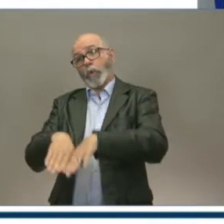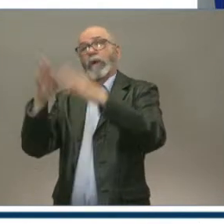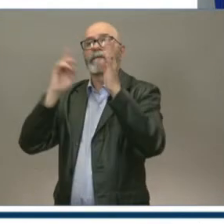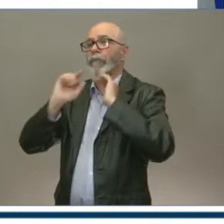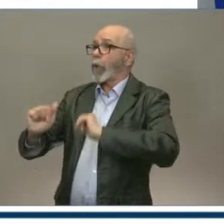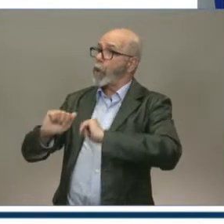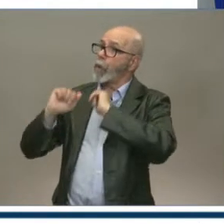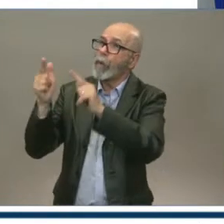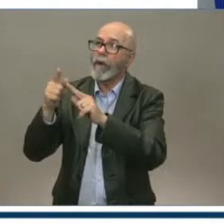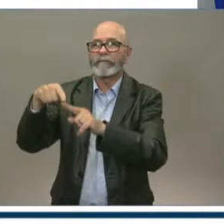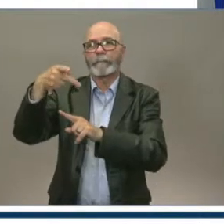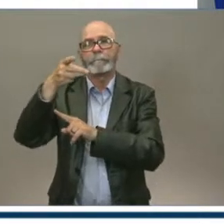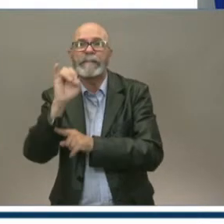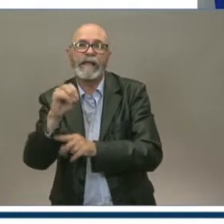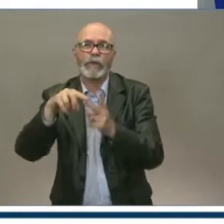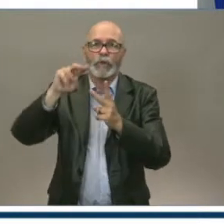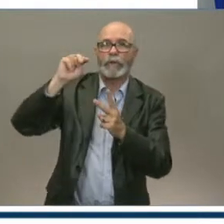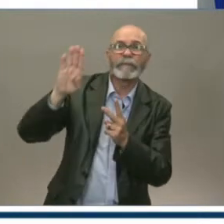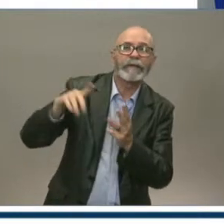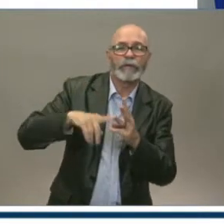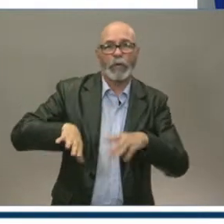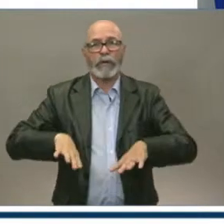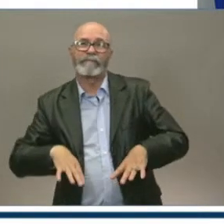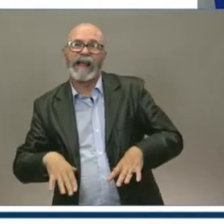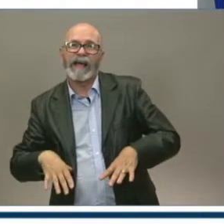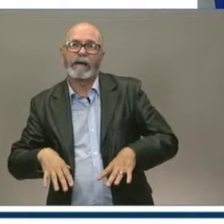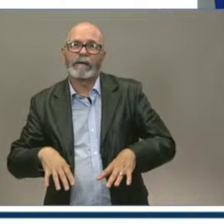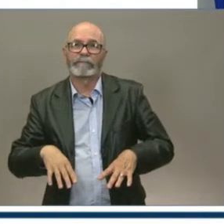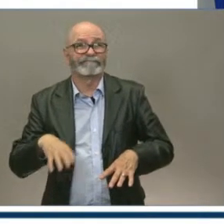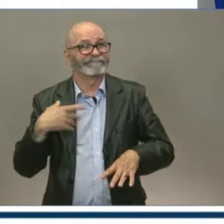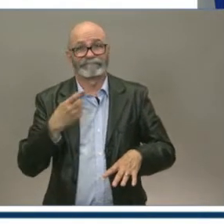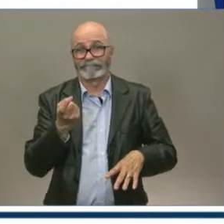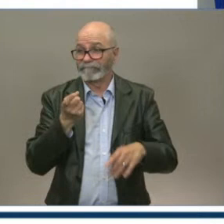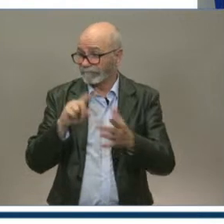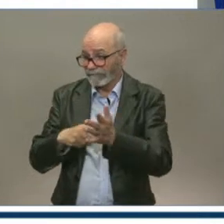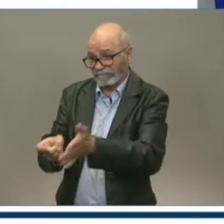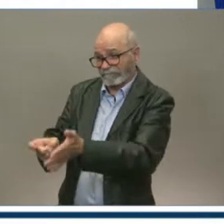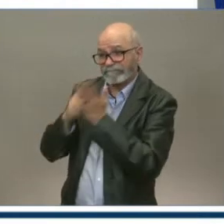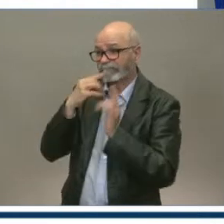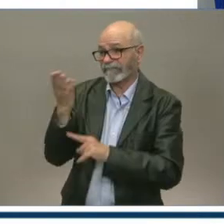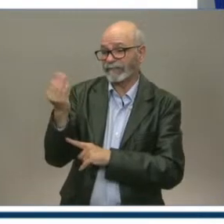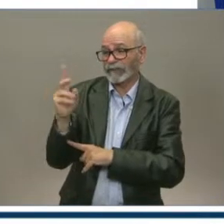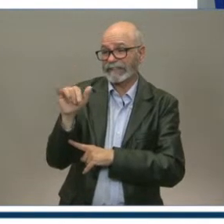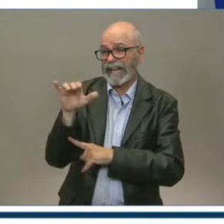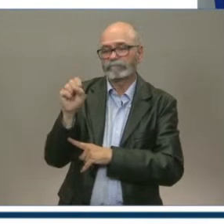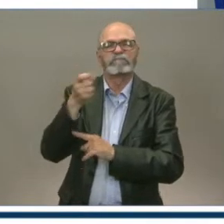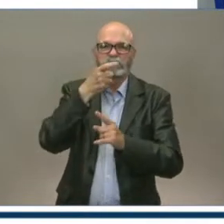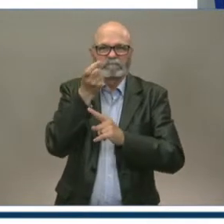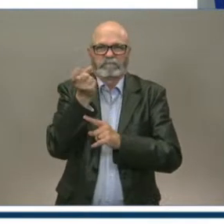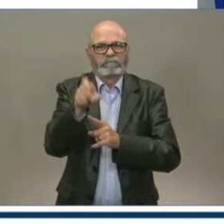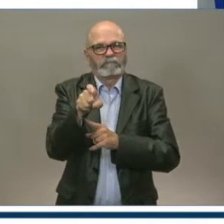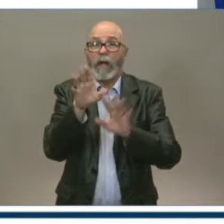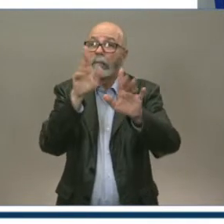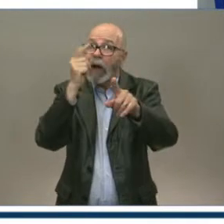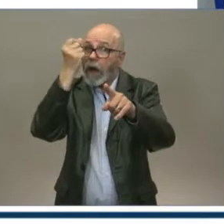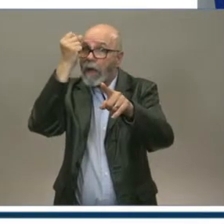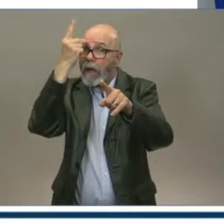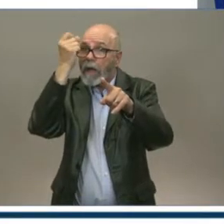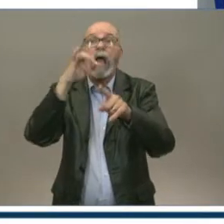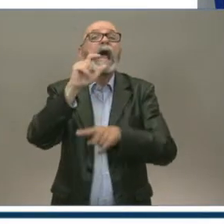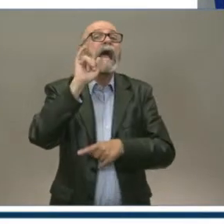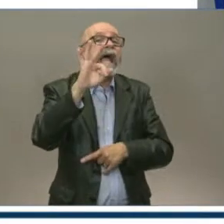no requirement to self-isolate. If that changes, that will be because of activity that moves beyond that region of New